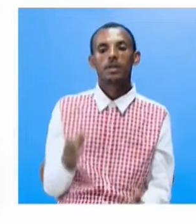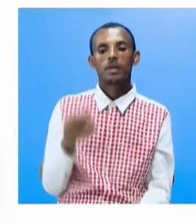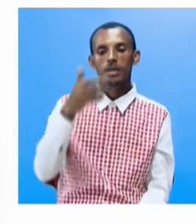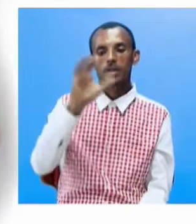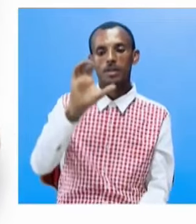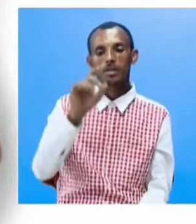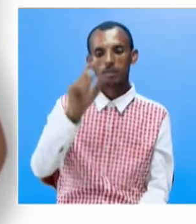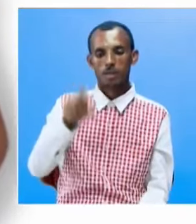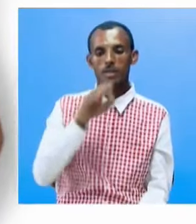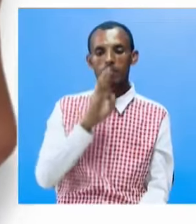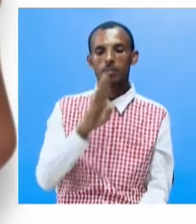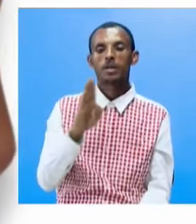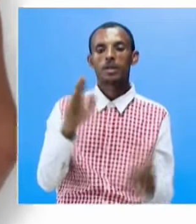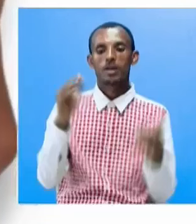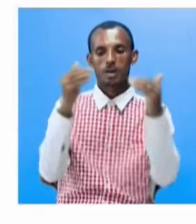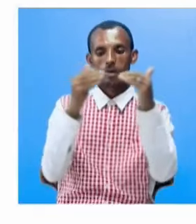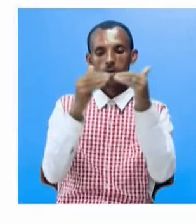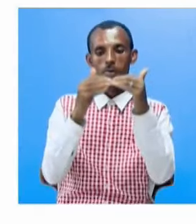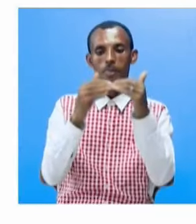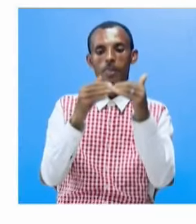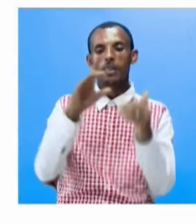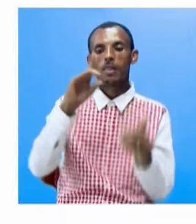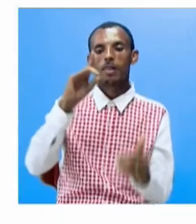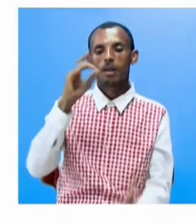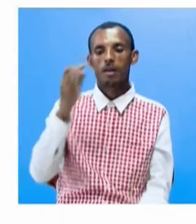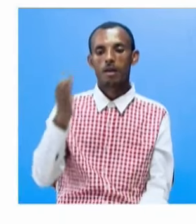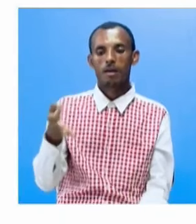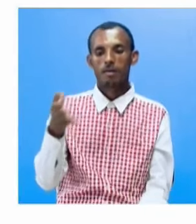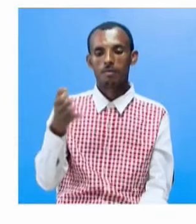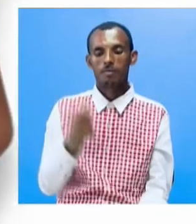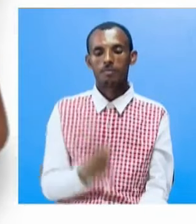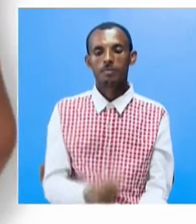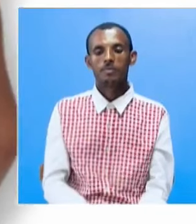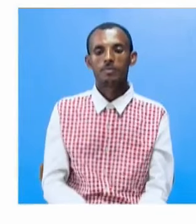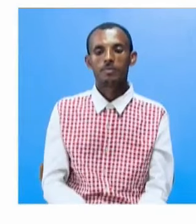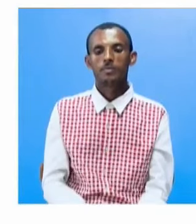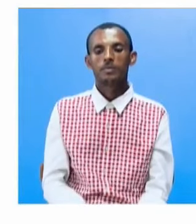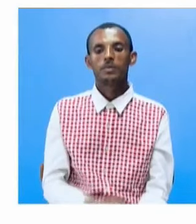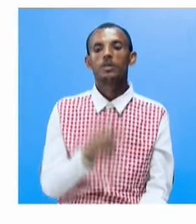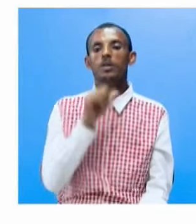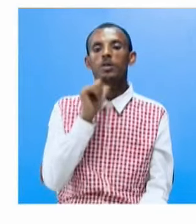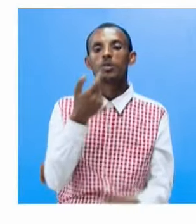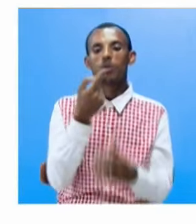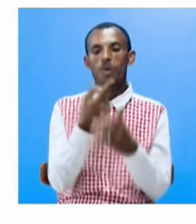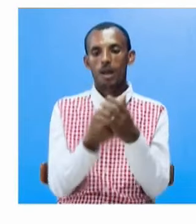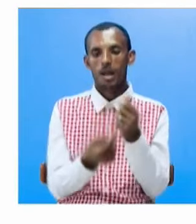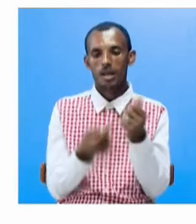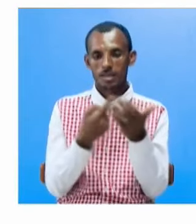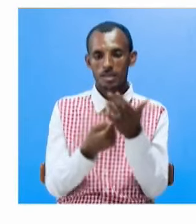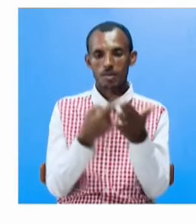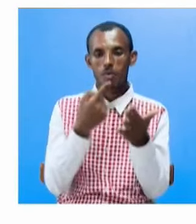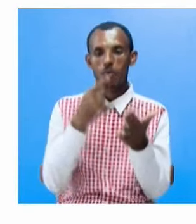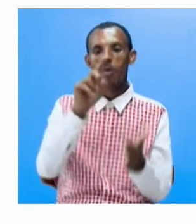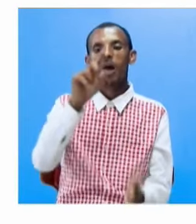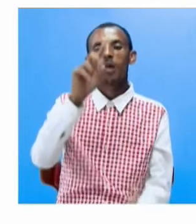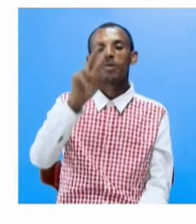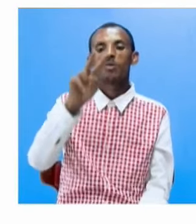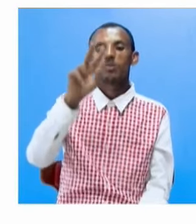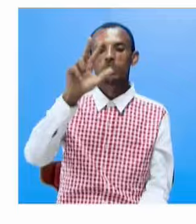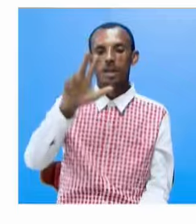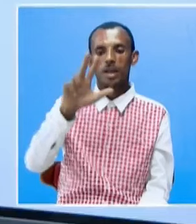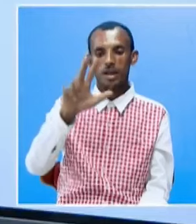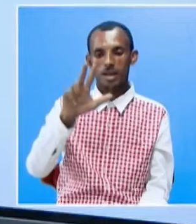be congruent to side DF. Not only this one, 1, 2,